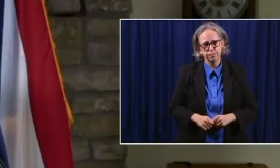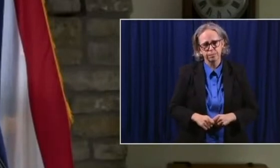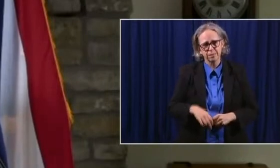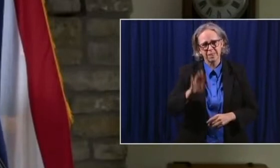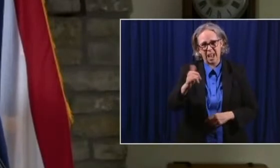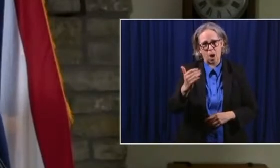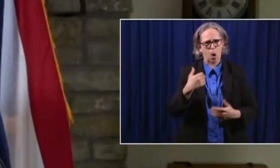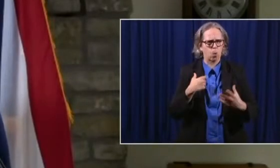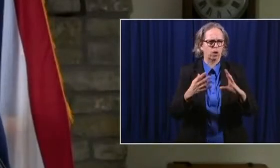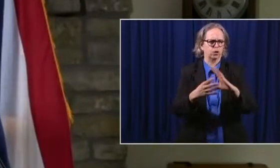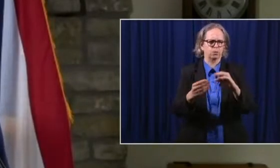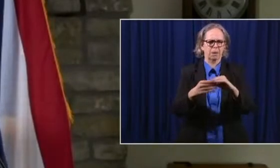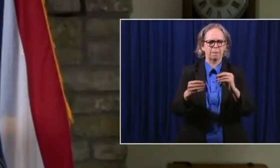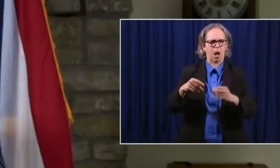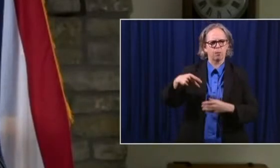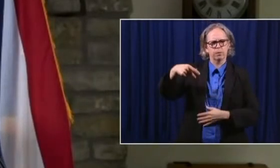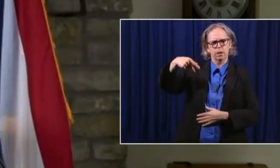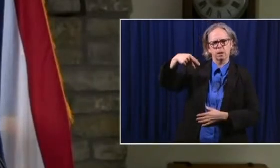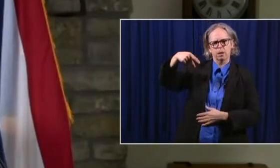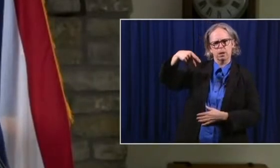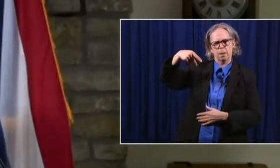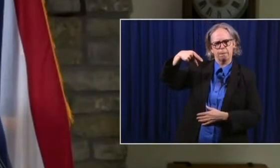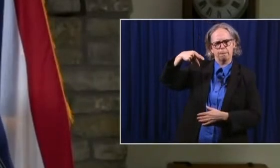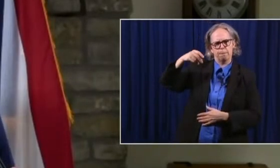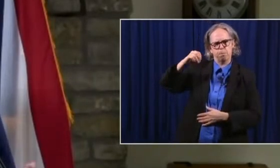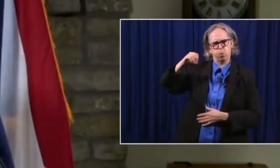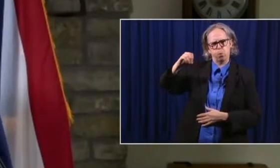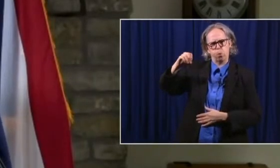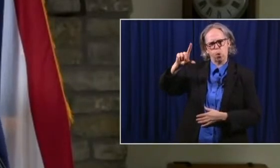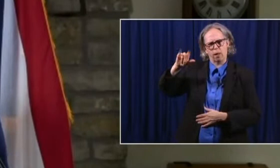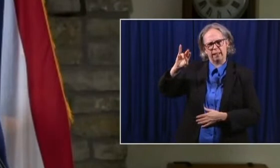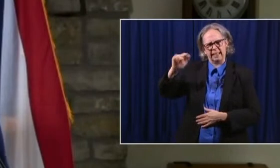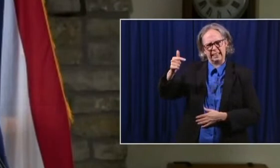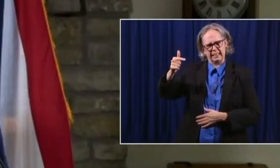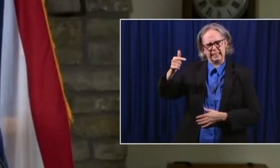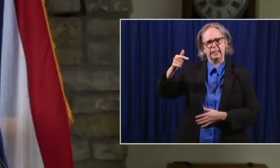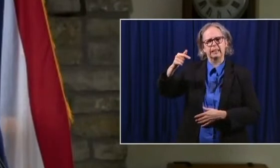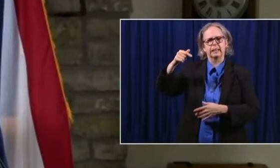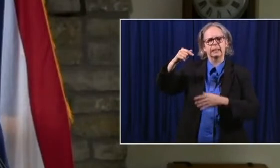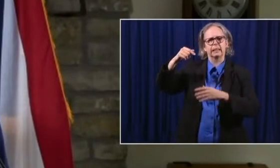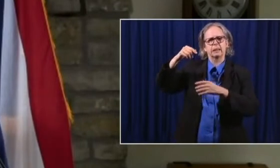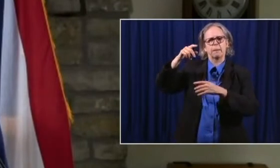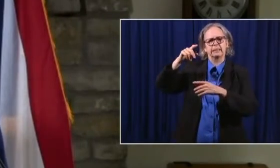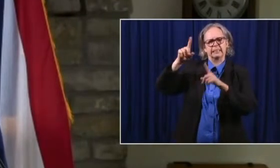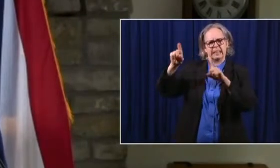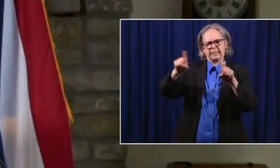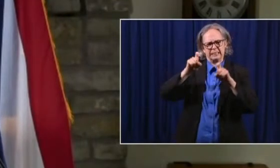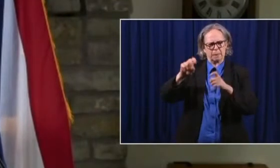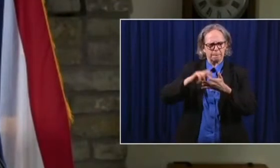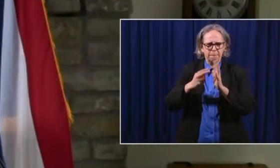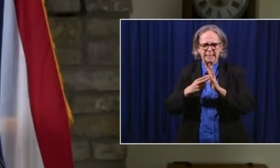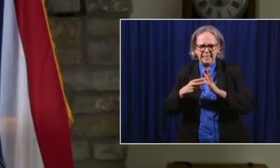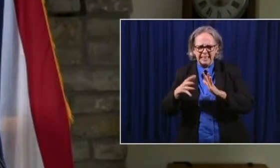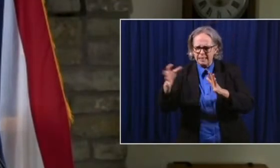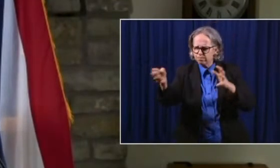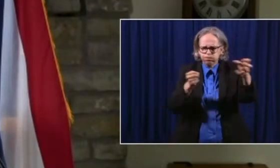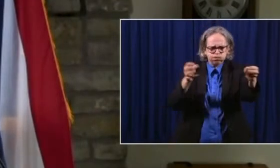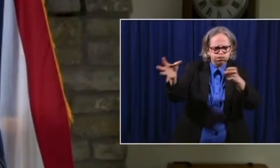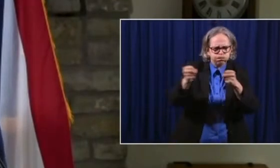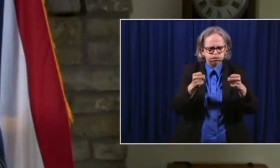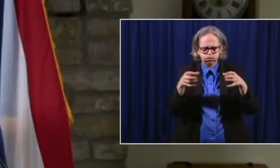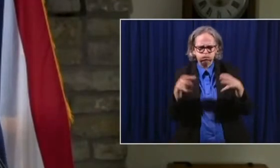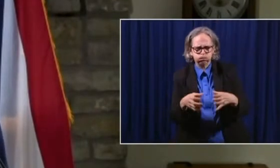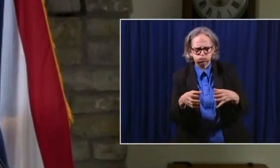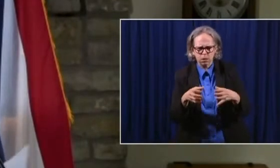for pooling, and this is something that will expand our capacity greatly. A couple of weeks ago, I